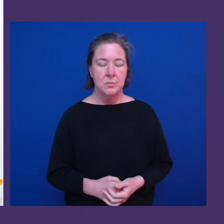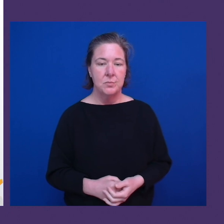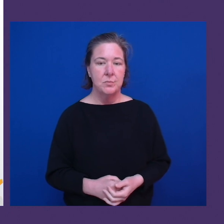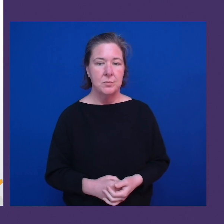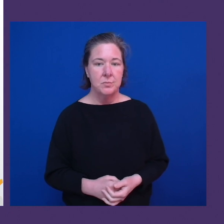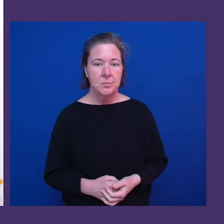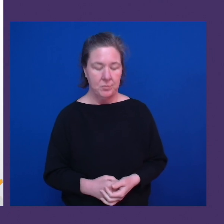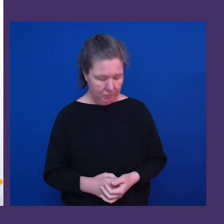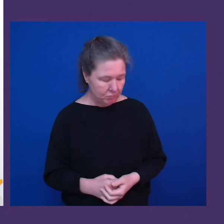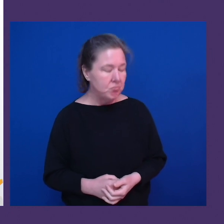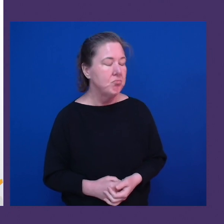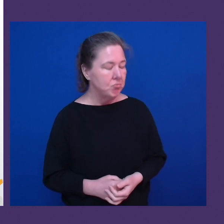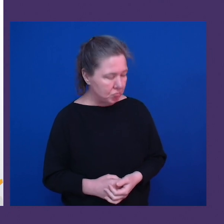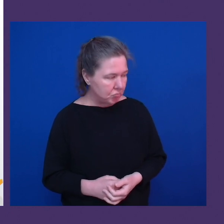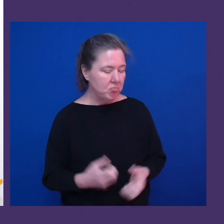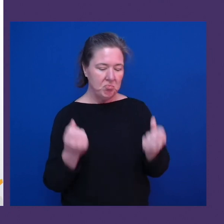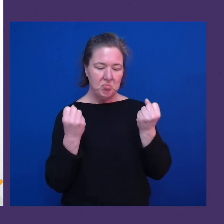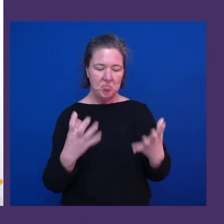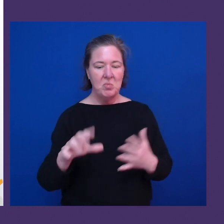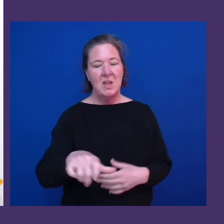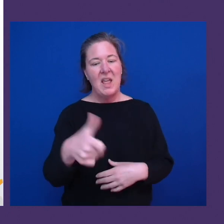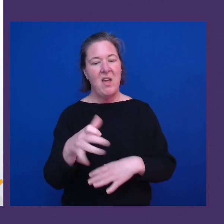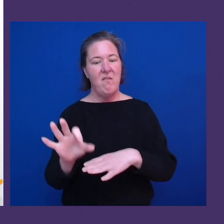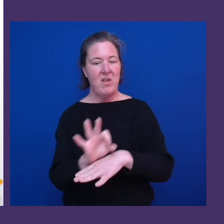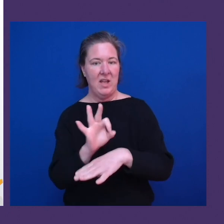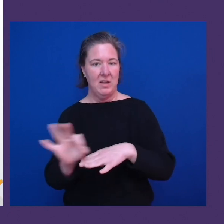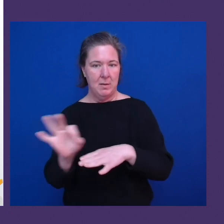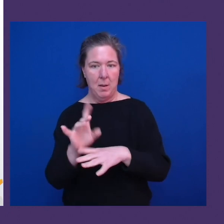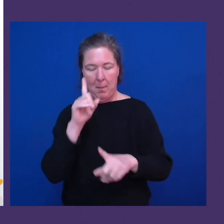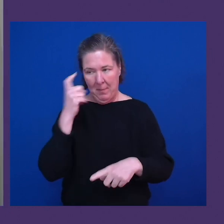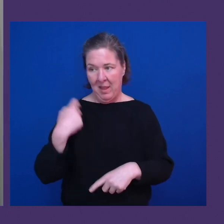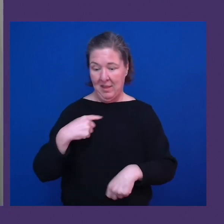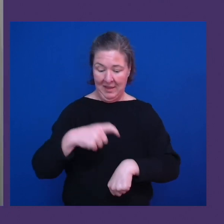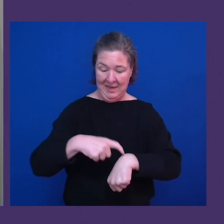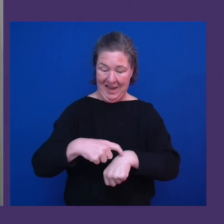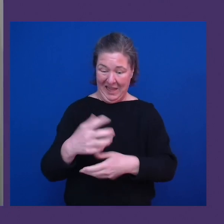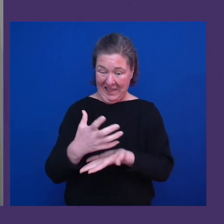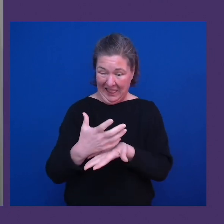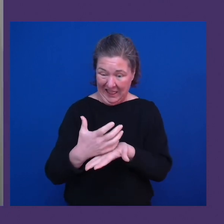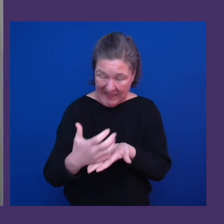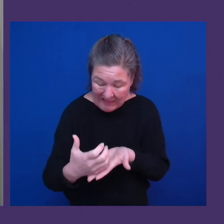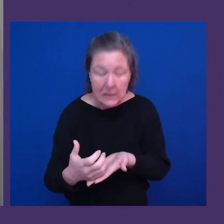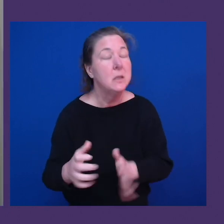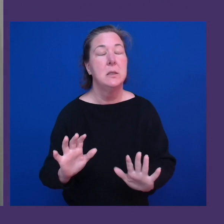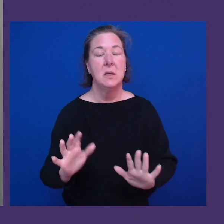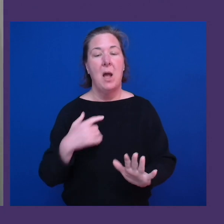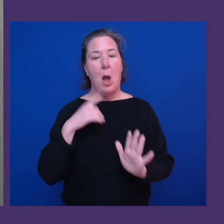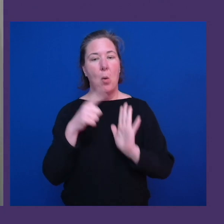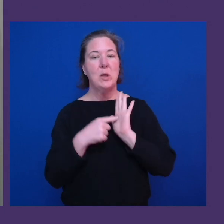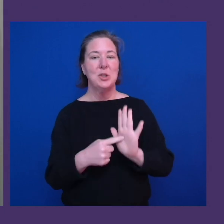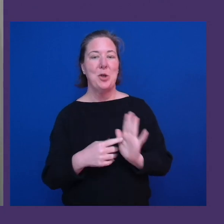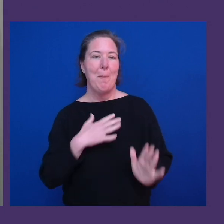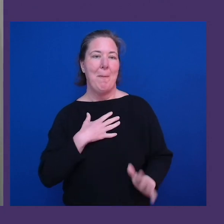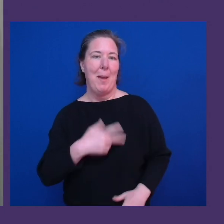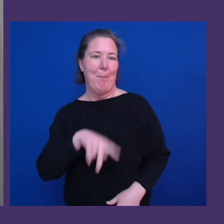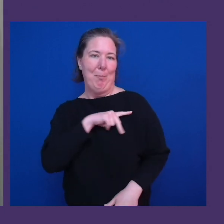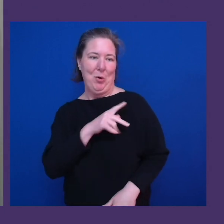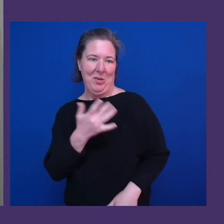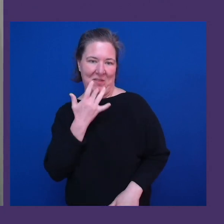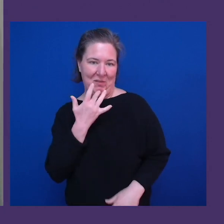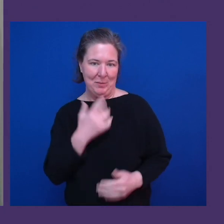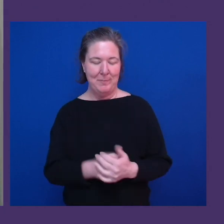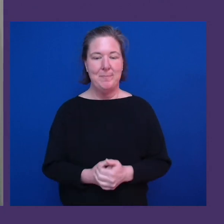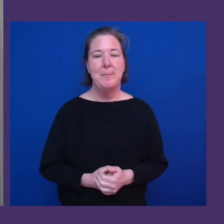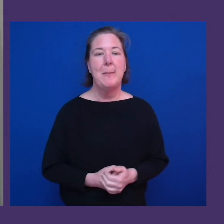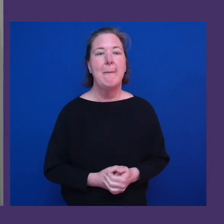Yes, there are many other functionalities, but since we're short on time, I'll just show you one of my personal favorites.